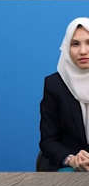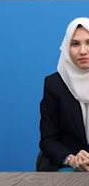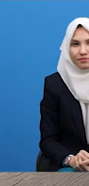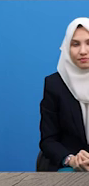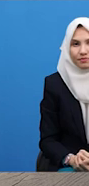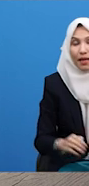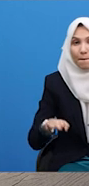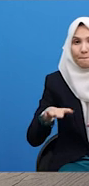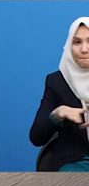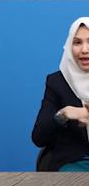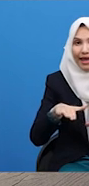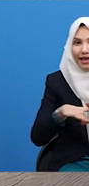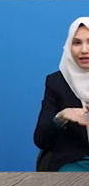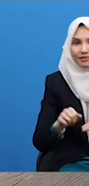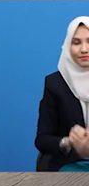bank,